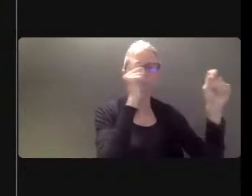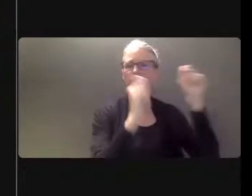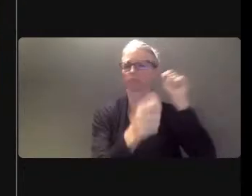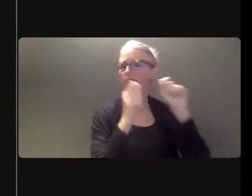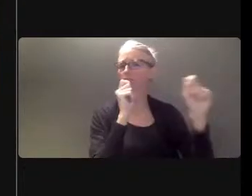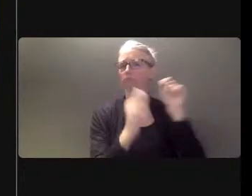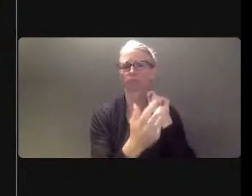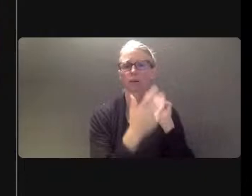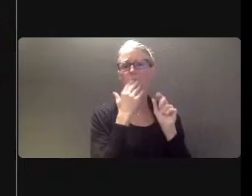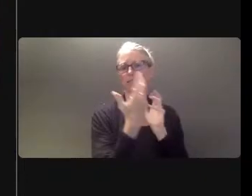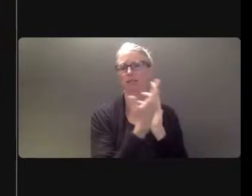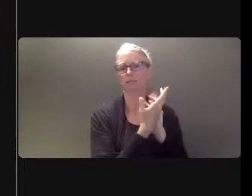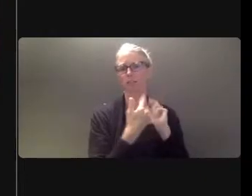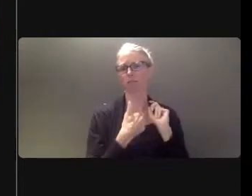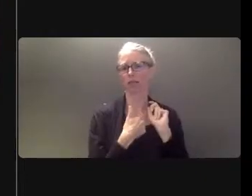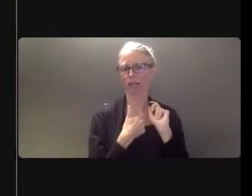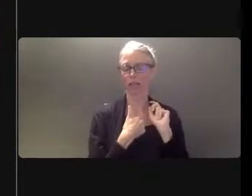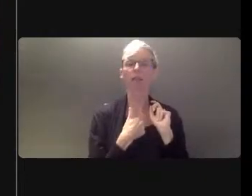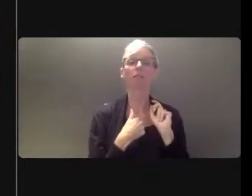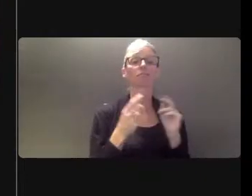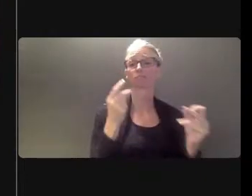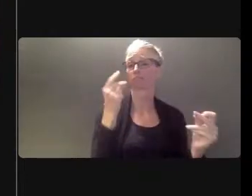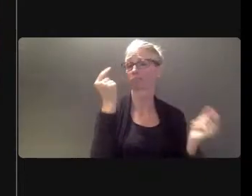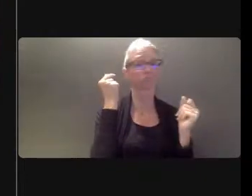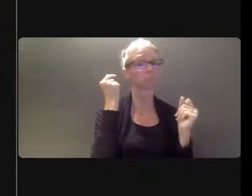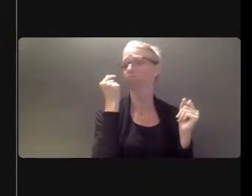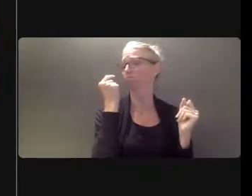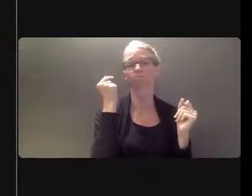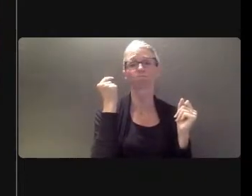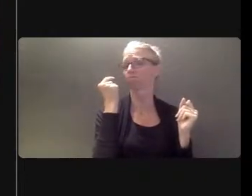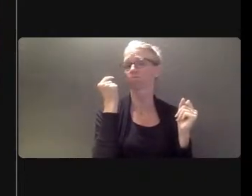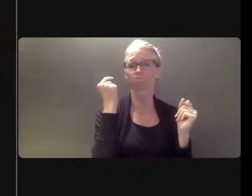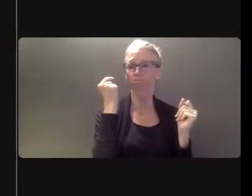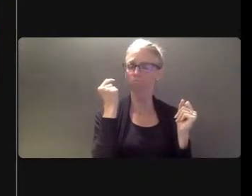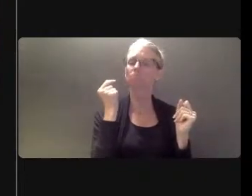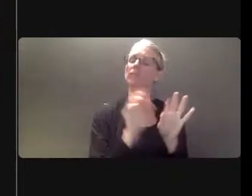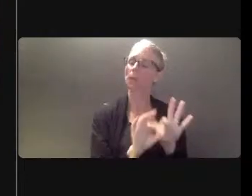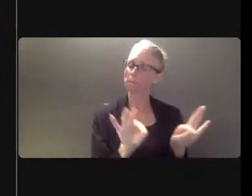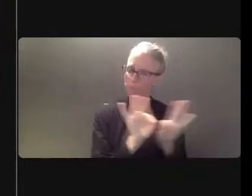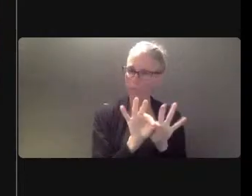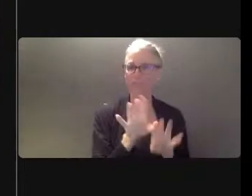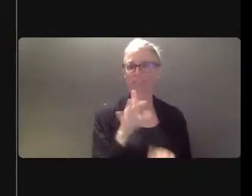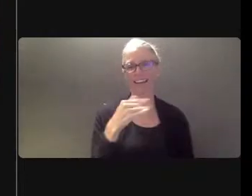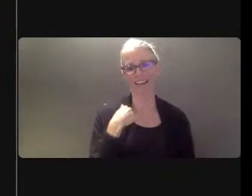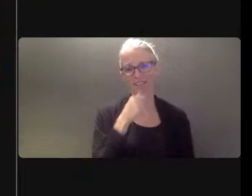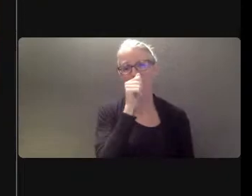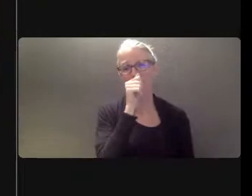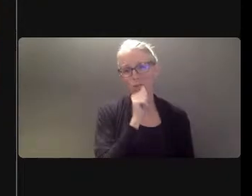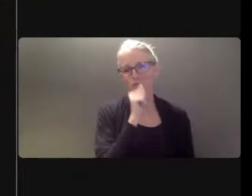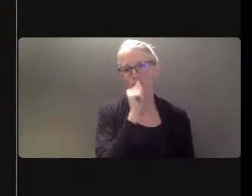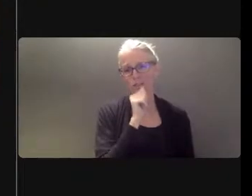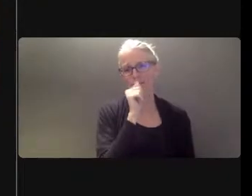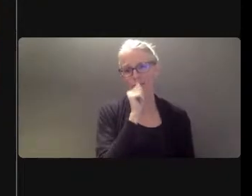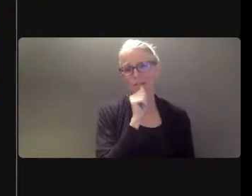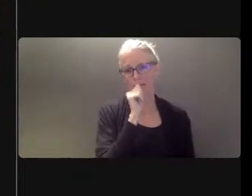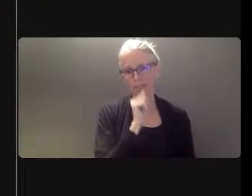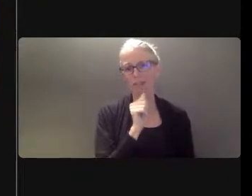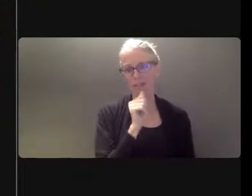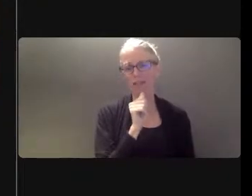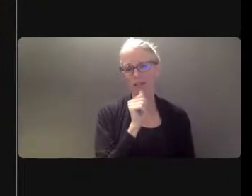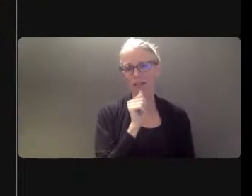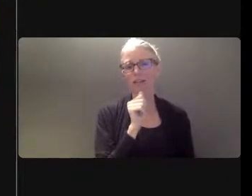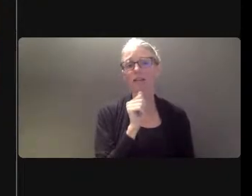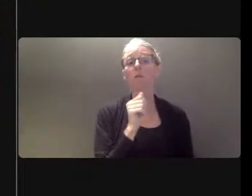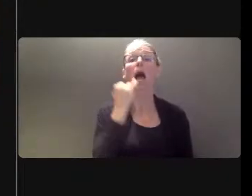changes. It doesn't happen overnight. So that sometimes patience is a big thing too, that we can sort of plant some of those seeds and